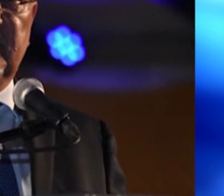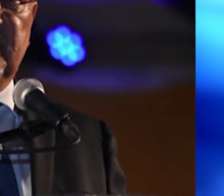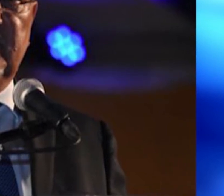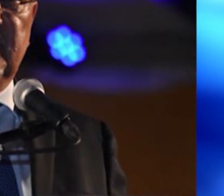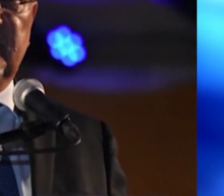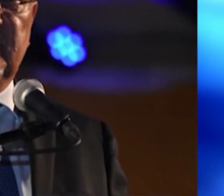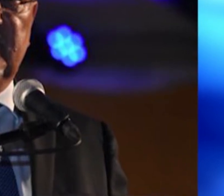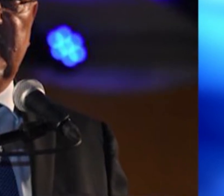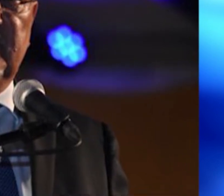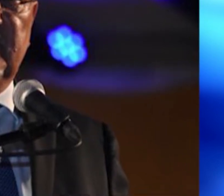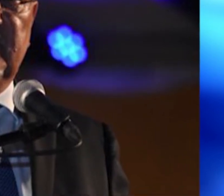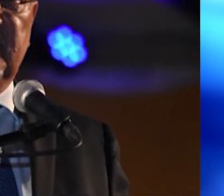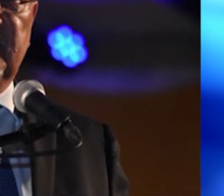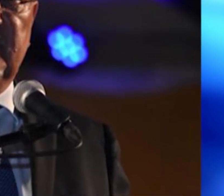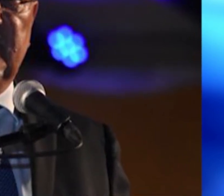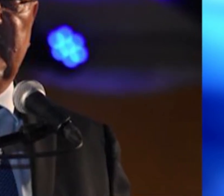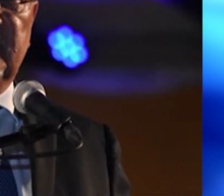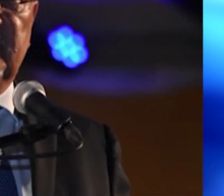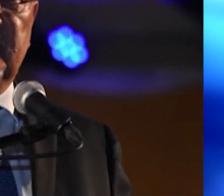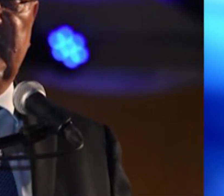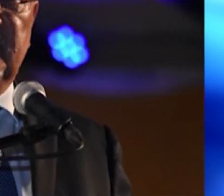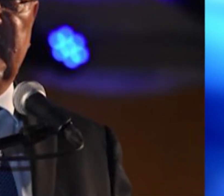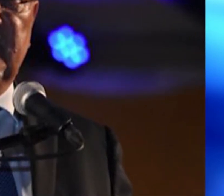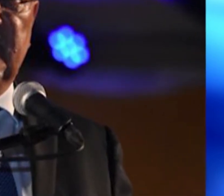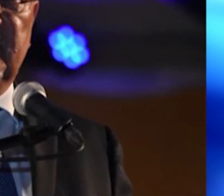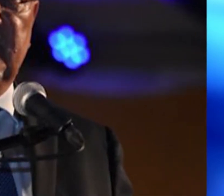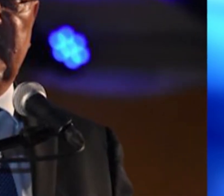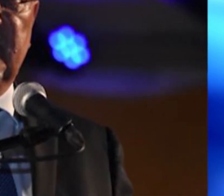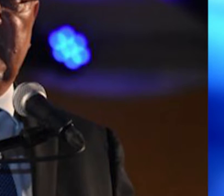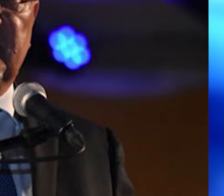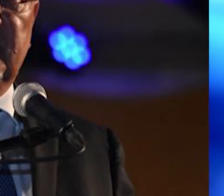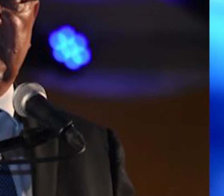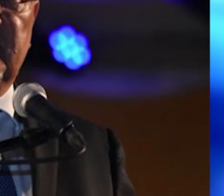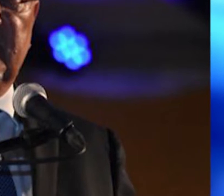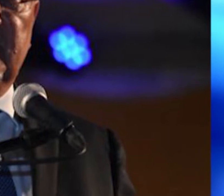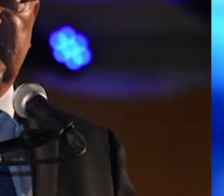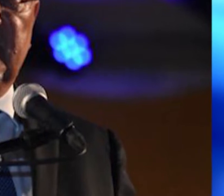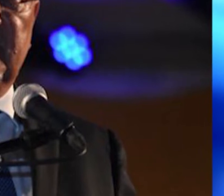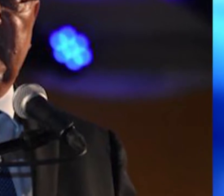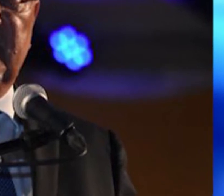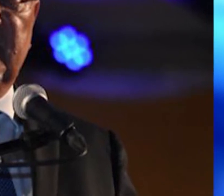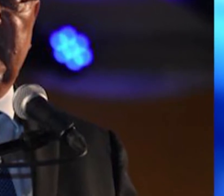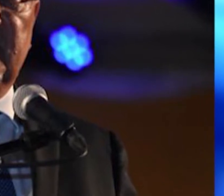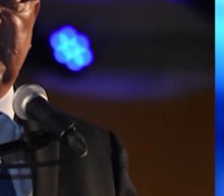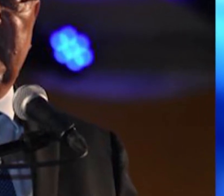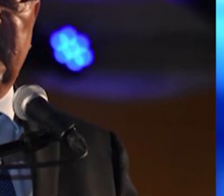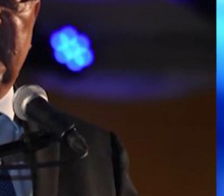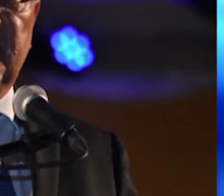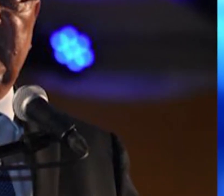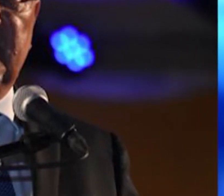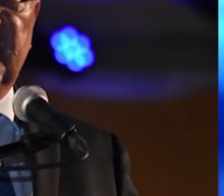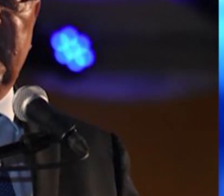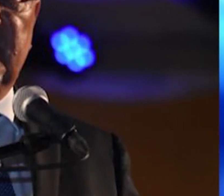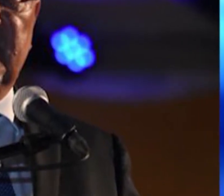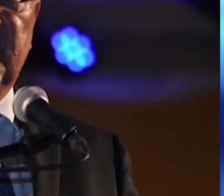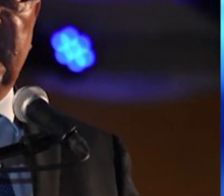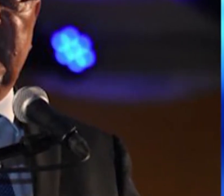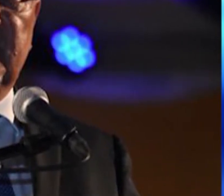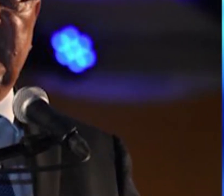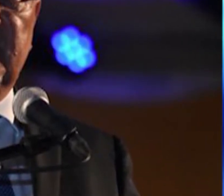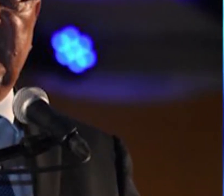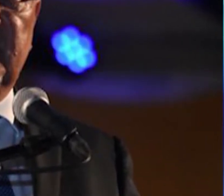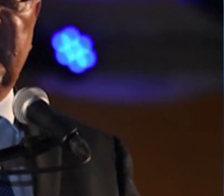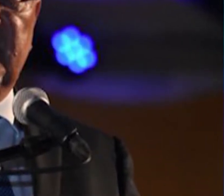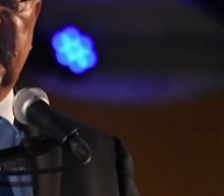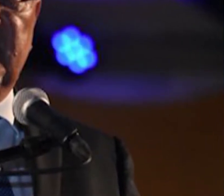Edward Clark, is the new chairman of the association's board of directors with immediate effect. Prior to his election as chairman, he led the